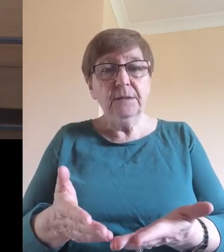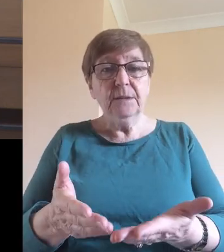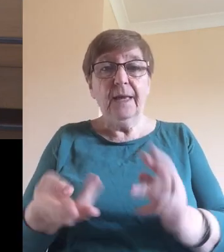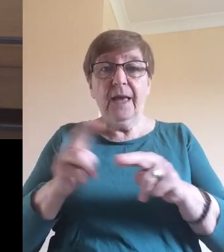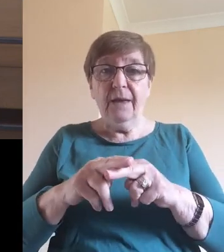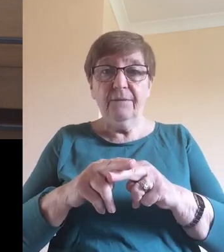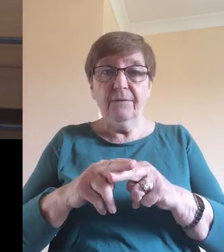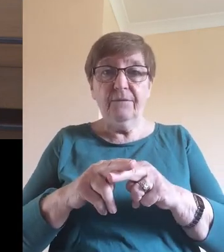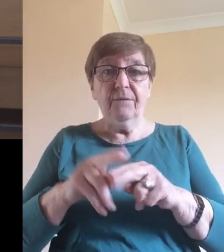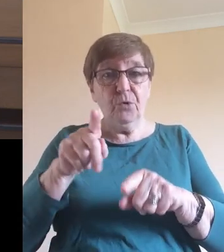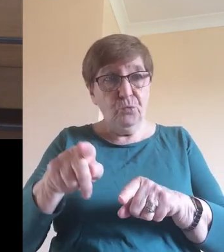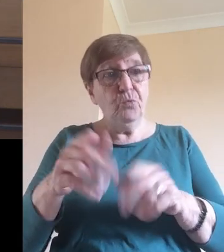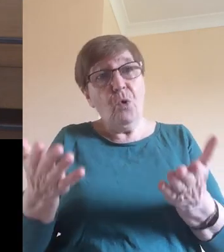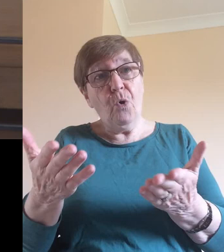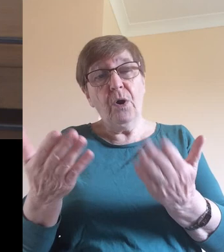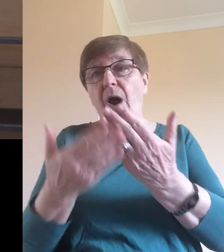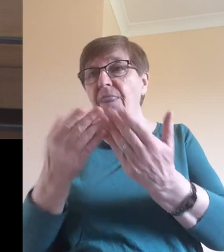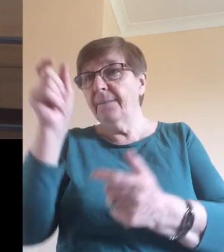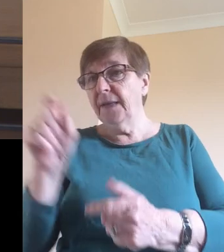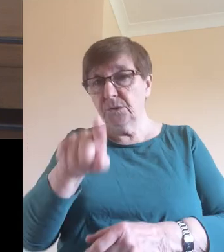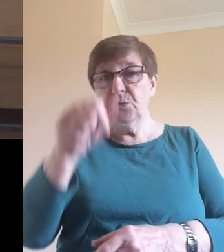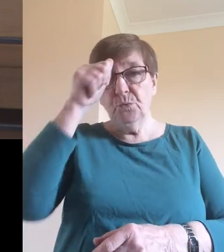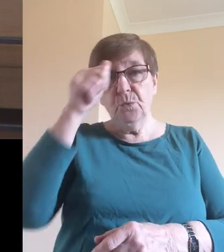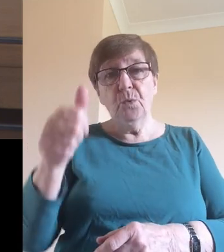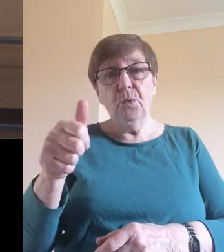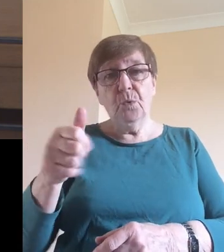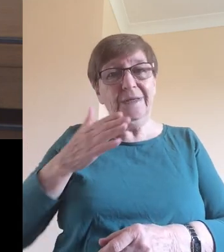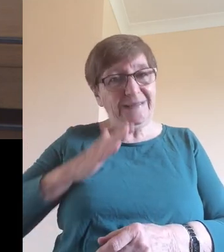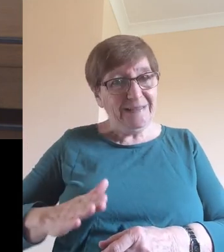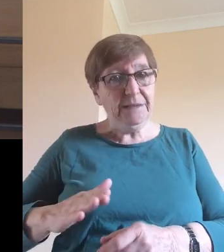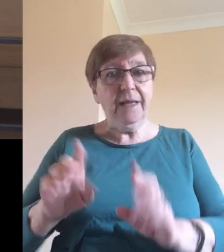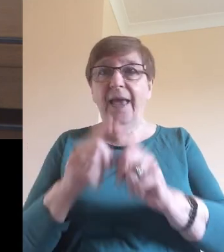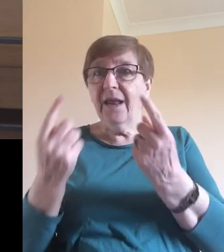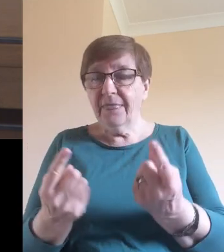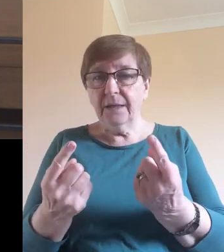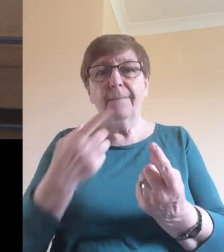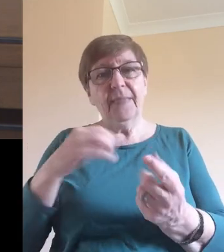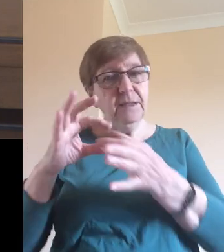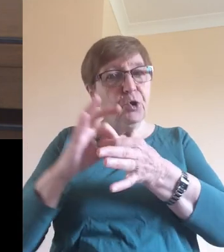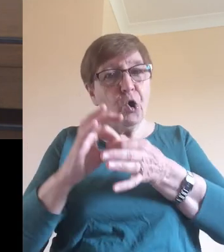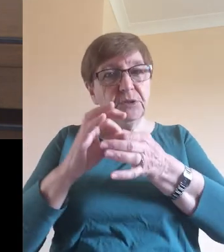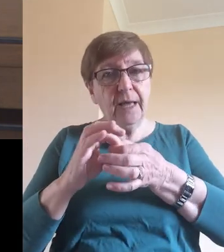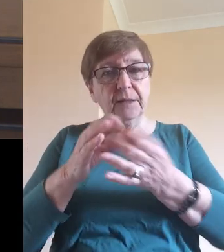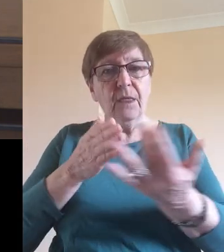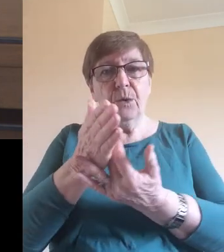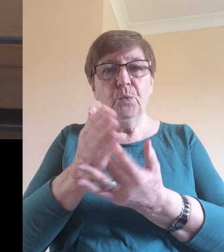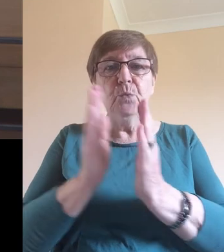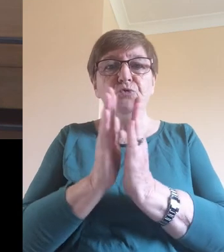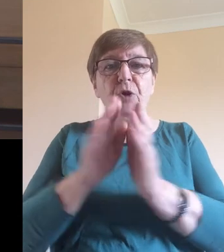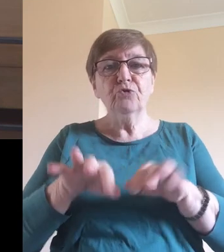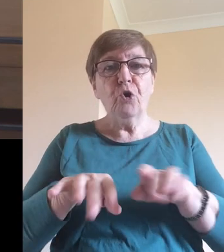it, if you or if somebody you know has any needs on those areas, just please contact us through the church